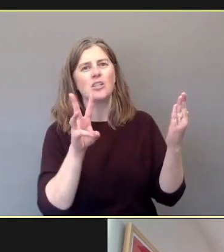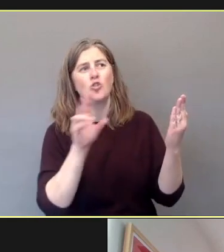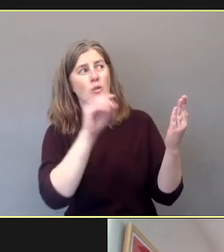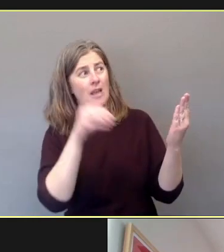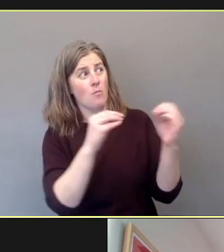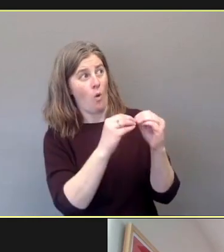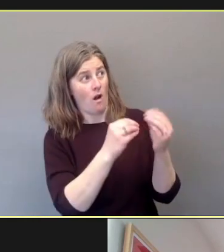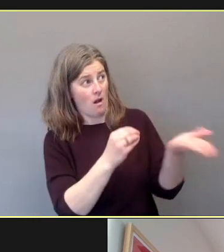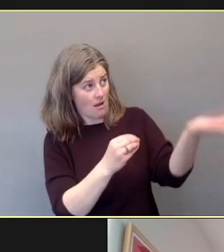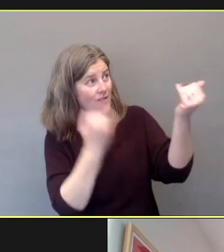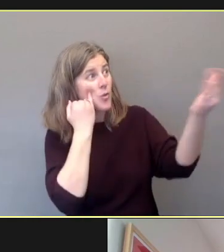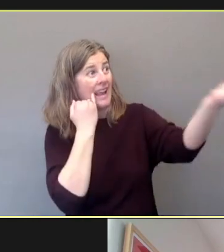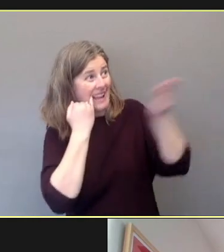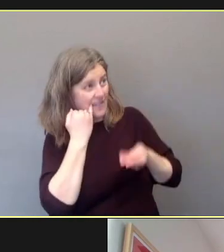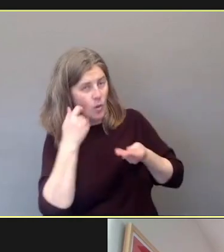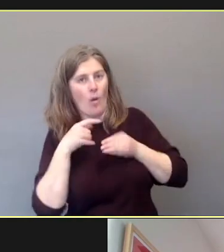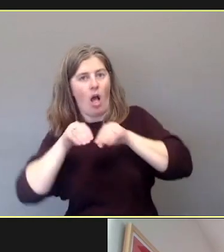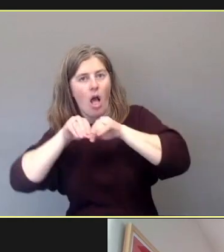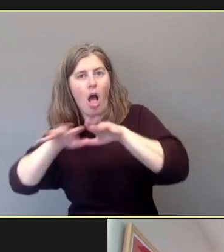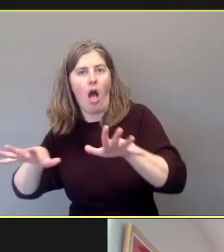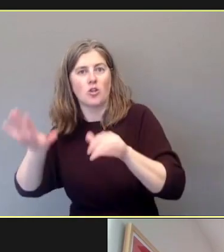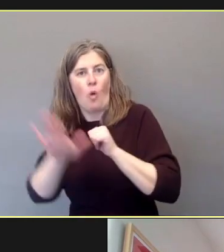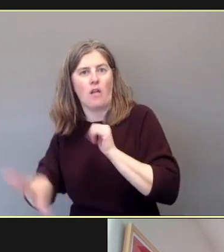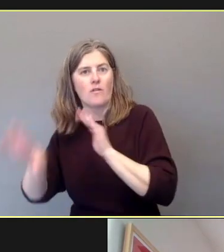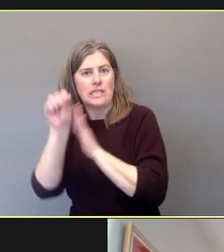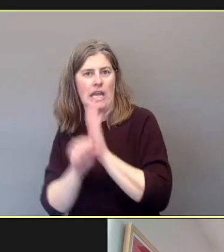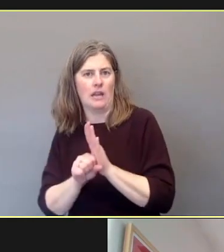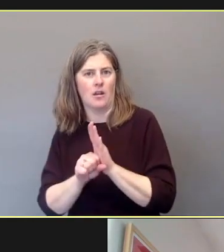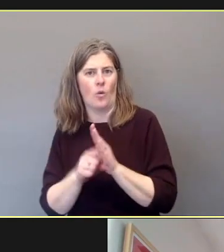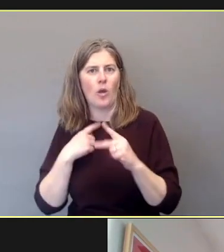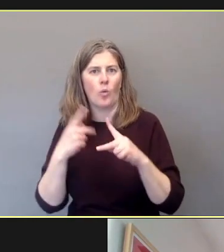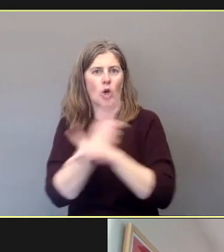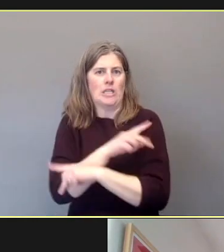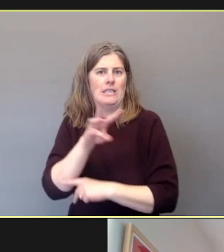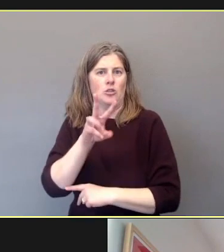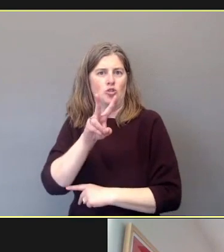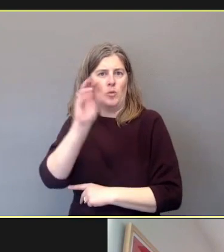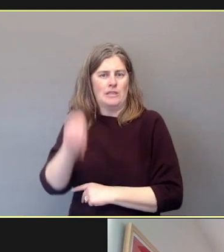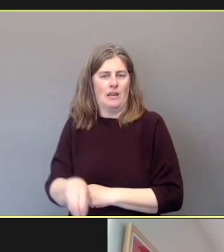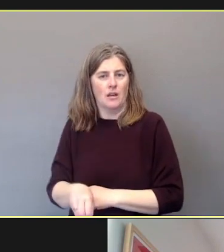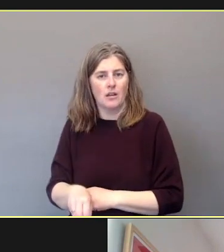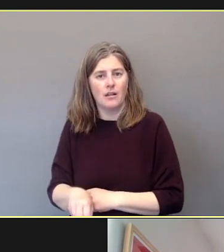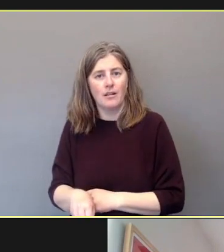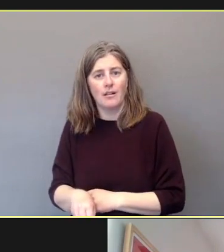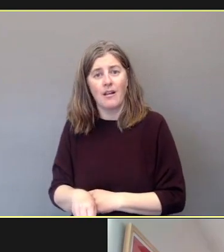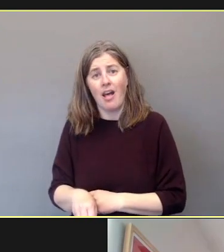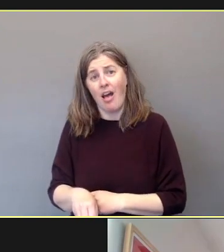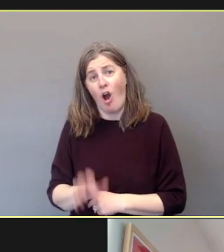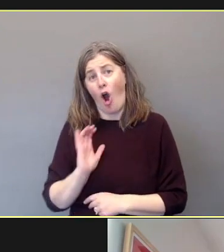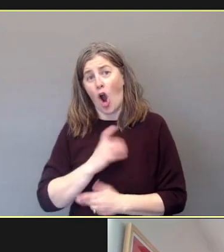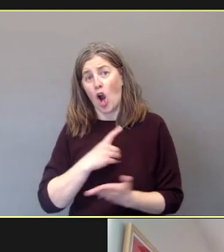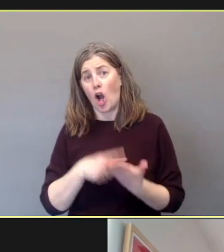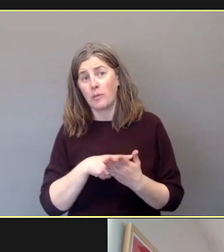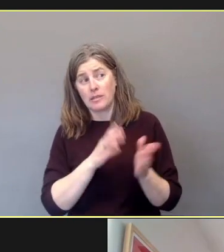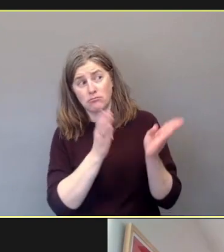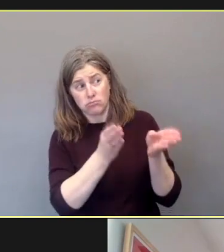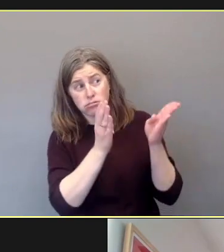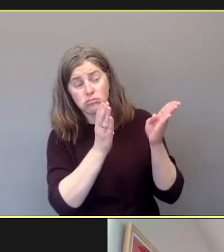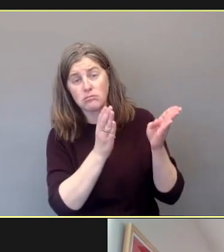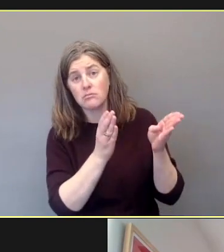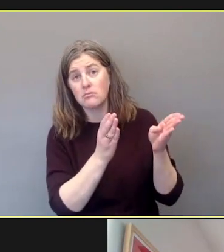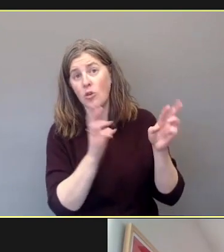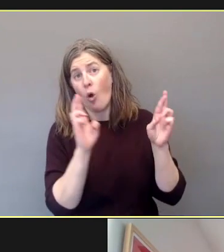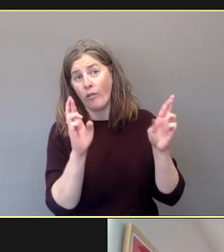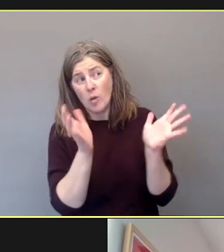us, we can get it out to every corner of the state. So at least they said our arguments are persuasive. I think we're going to continue